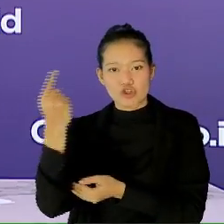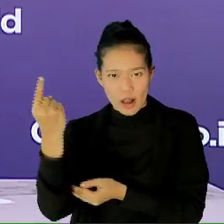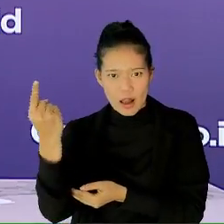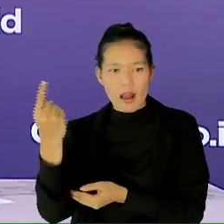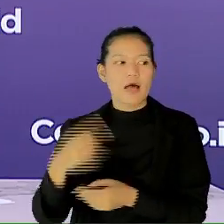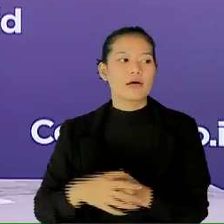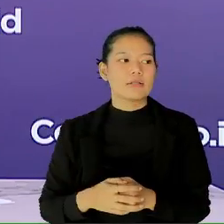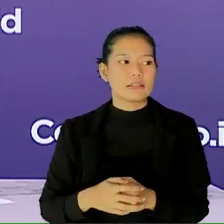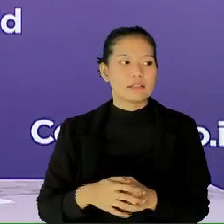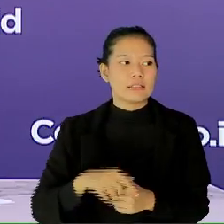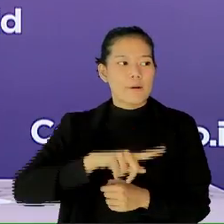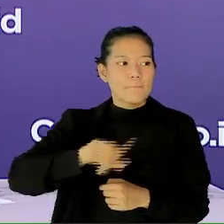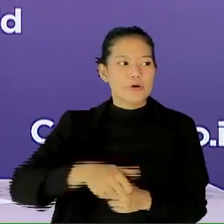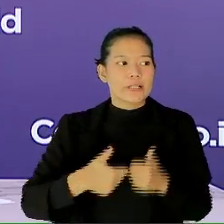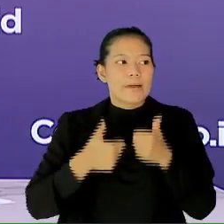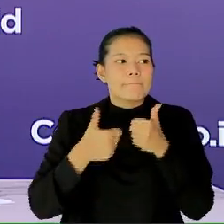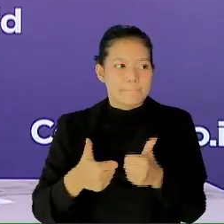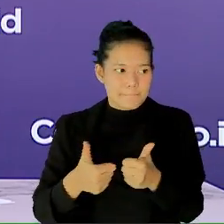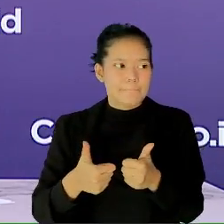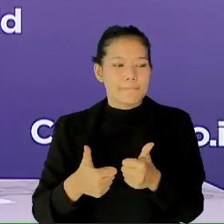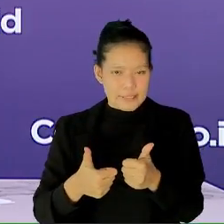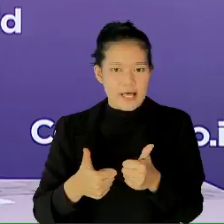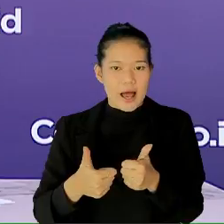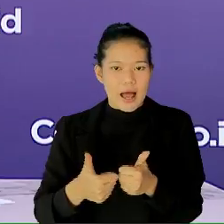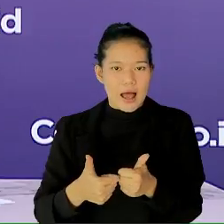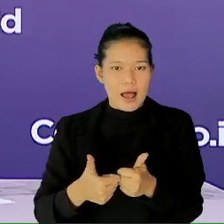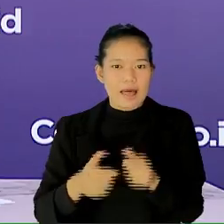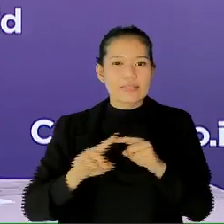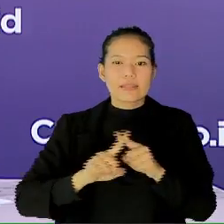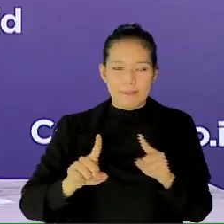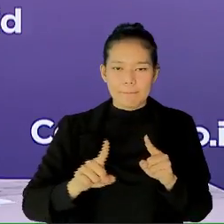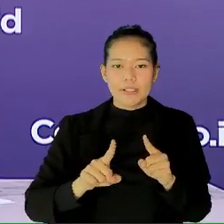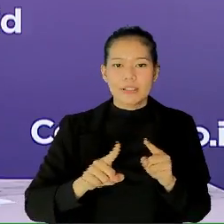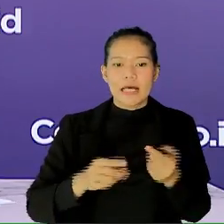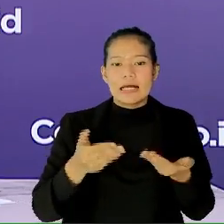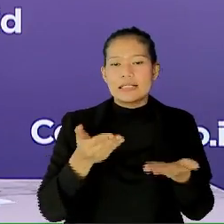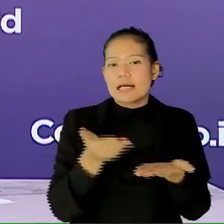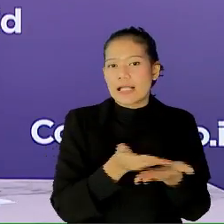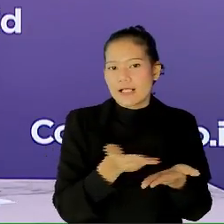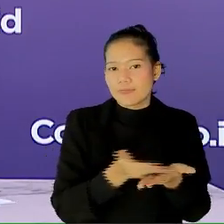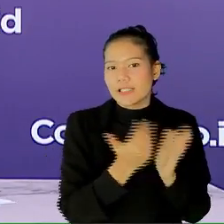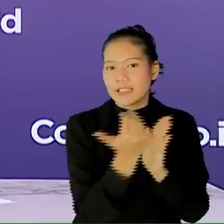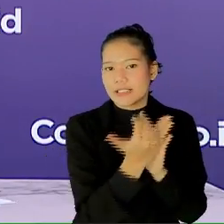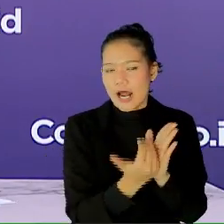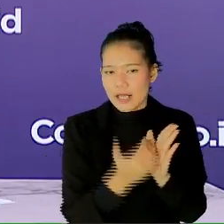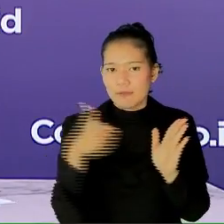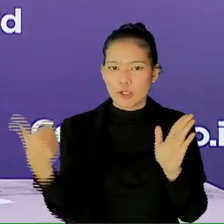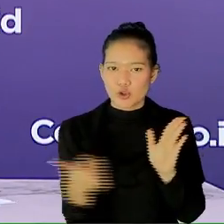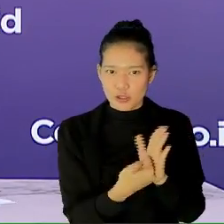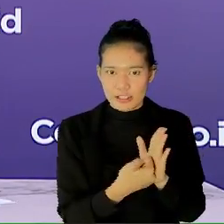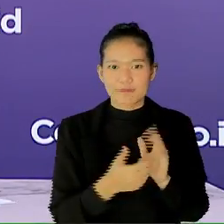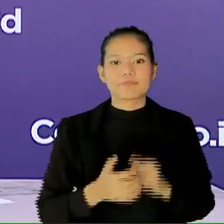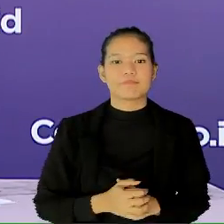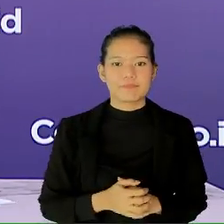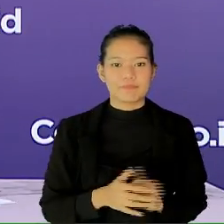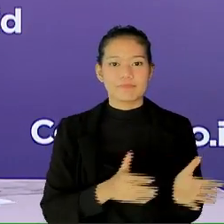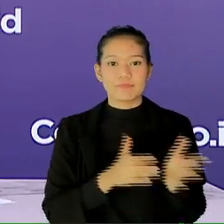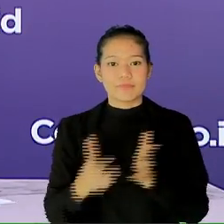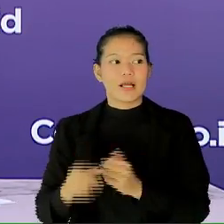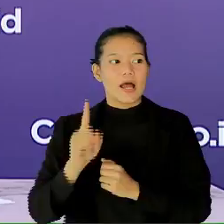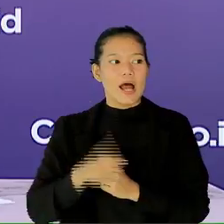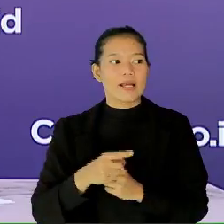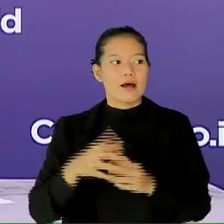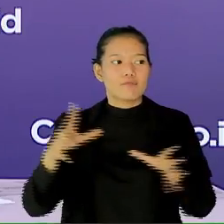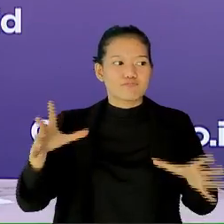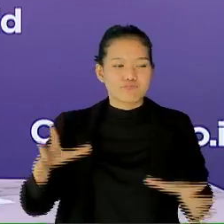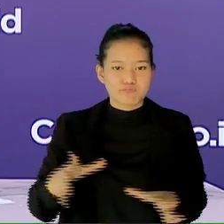who are allowed as per other applicable policies. In the following, I will highlight some revisions